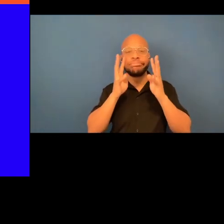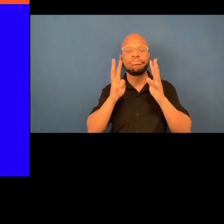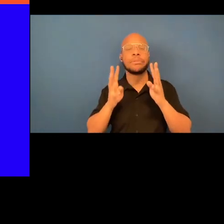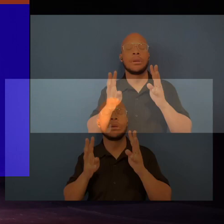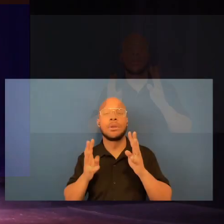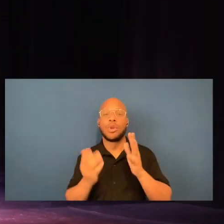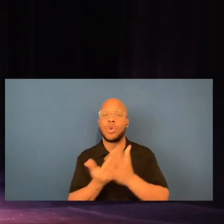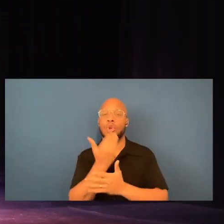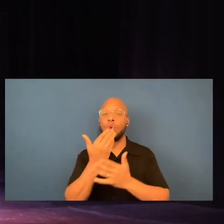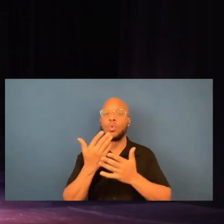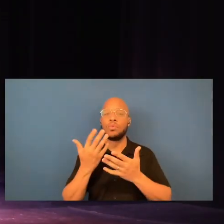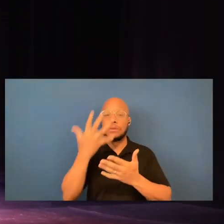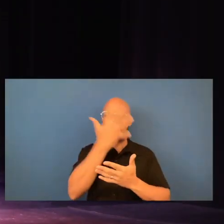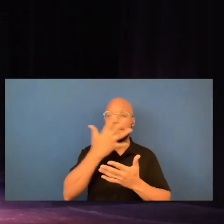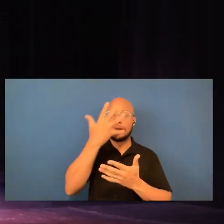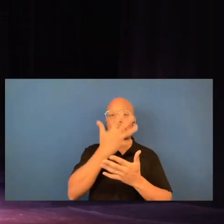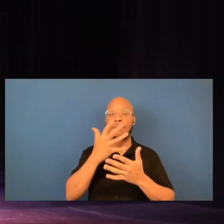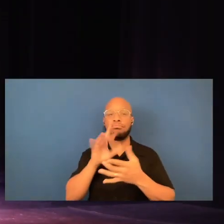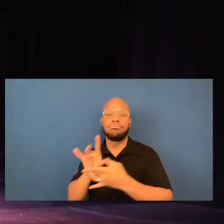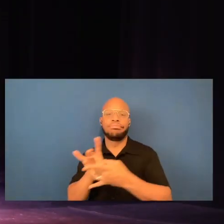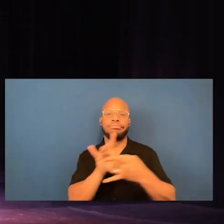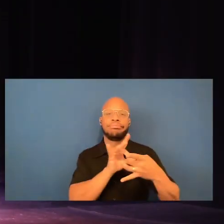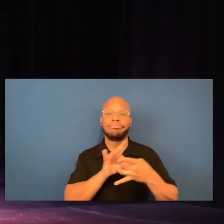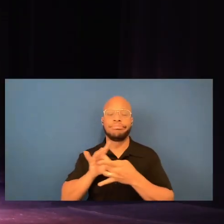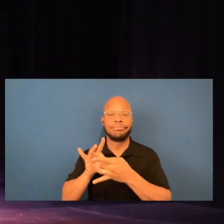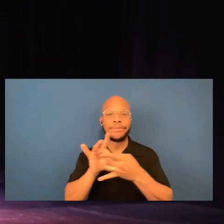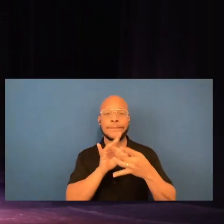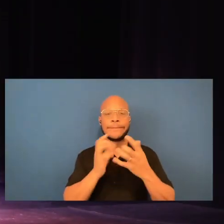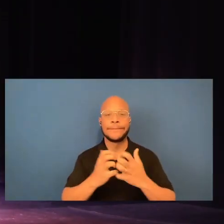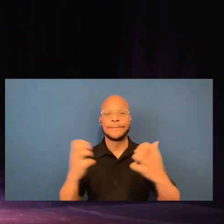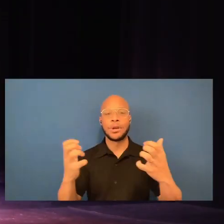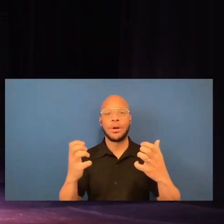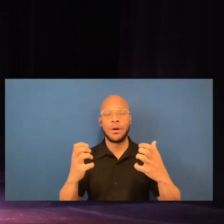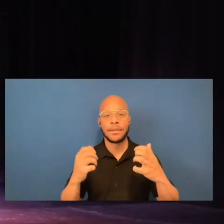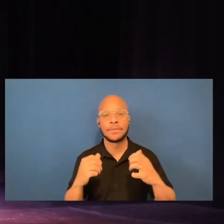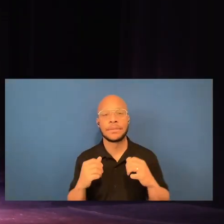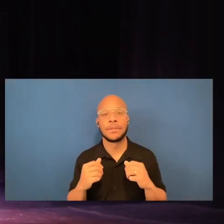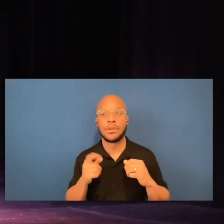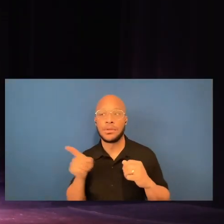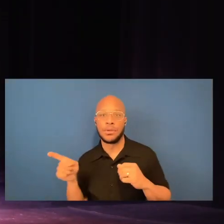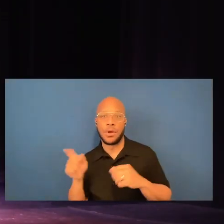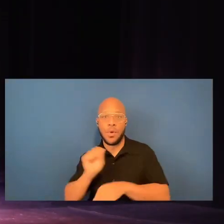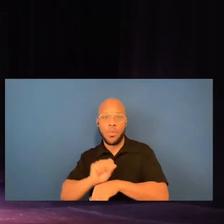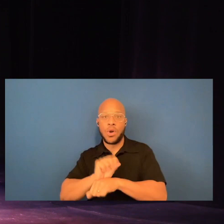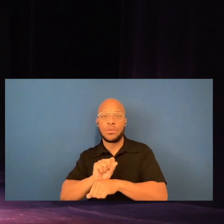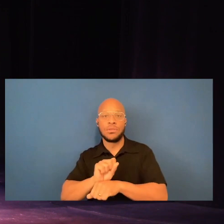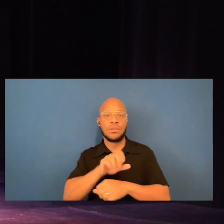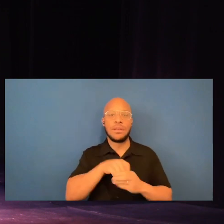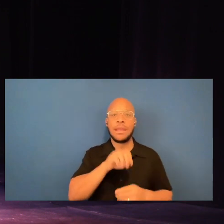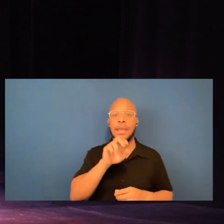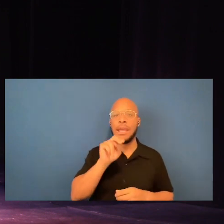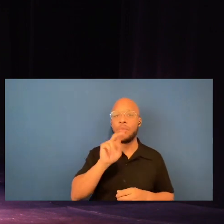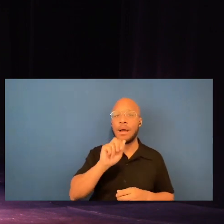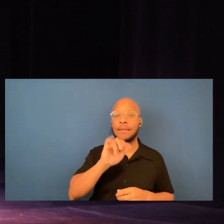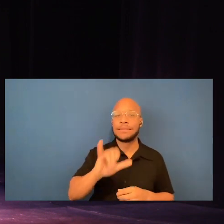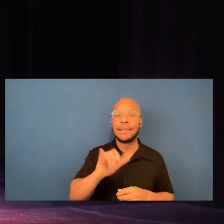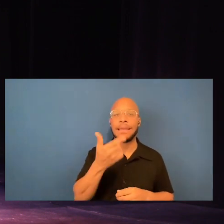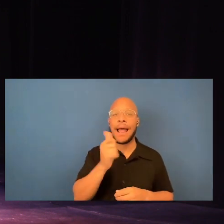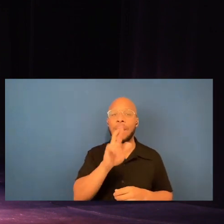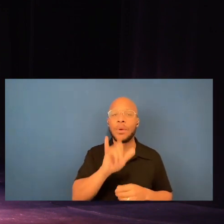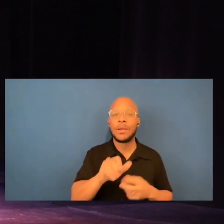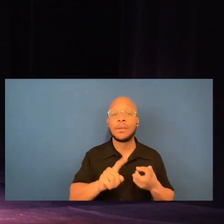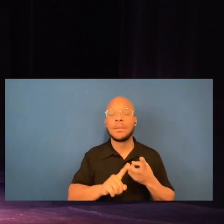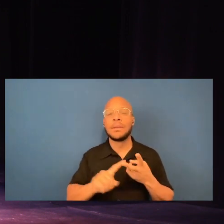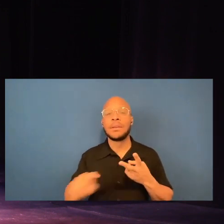work has shown in divergent contexts, from NYC galleries to courtyards in Vietnam, to East African amphitheaters, to European